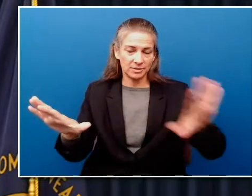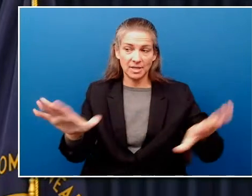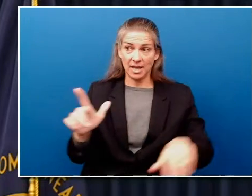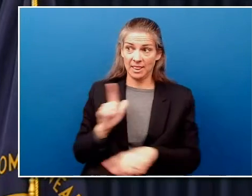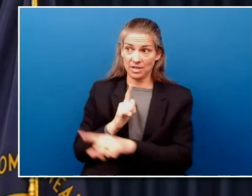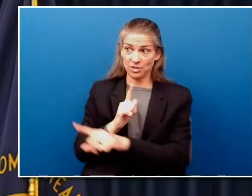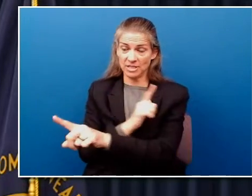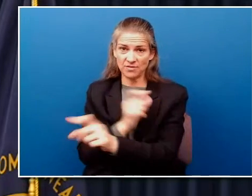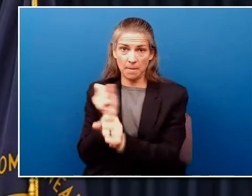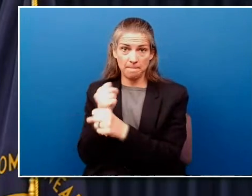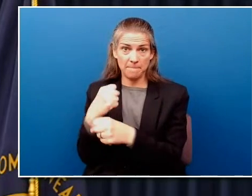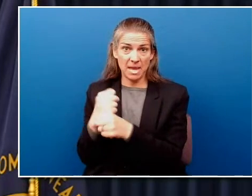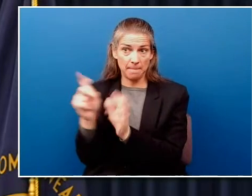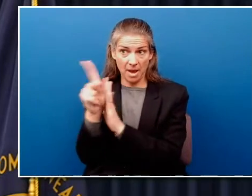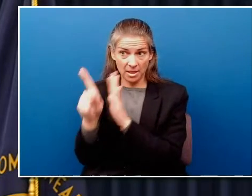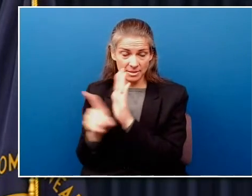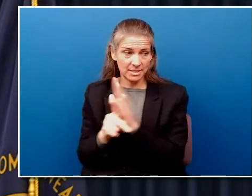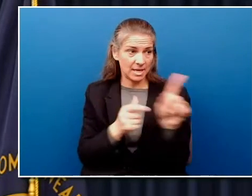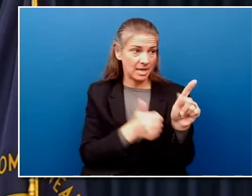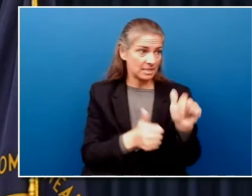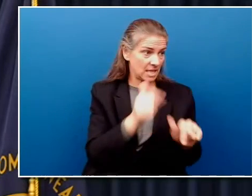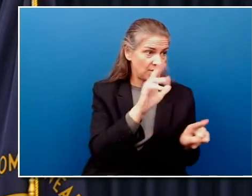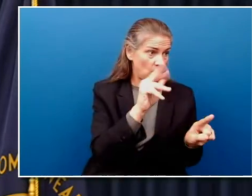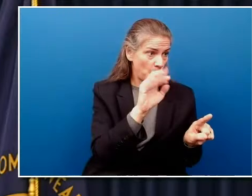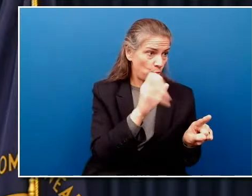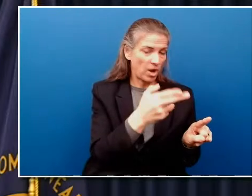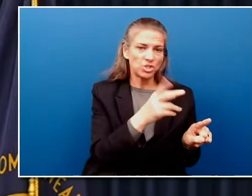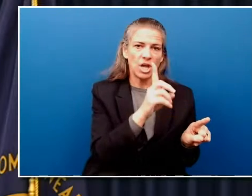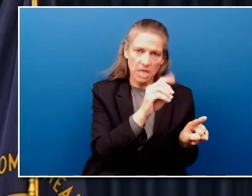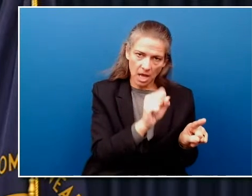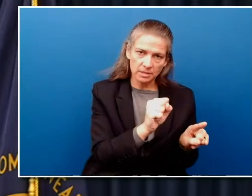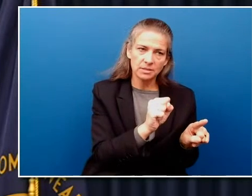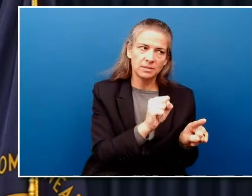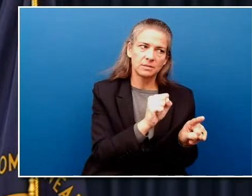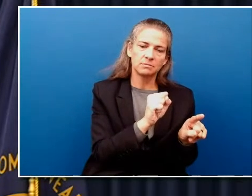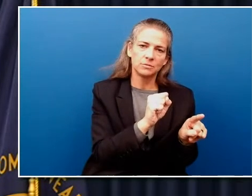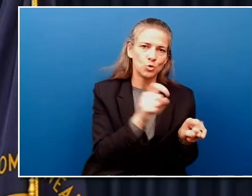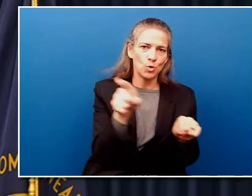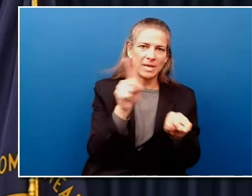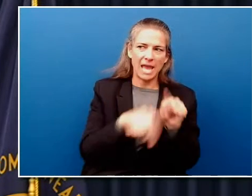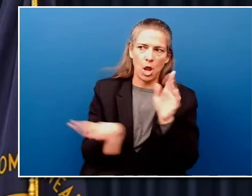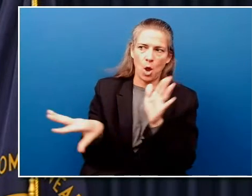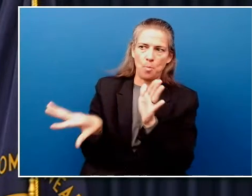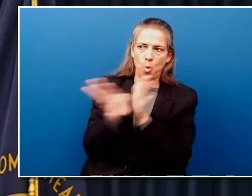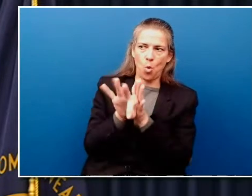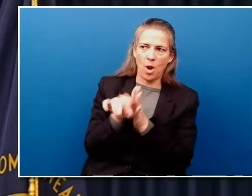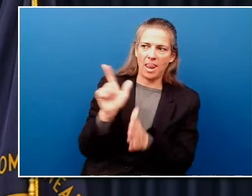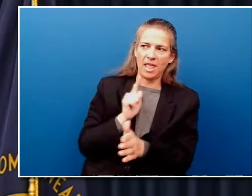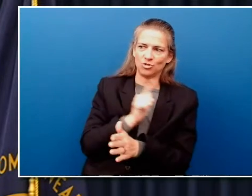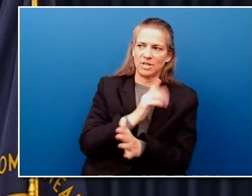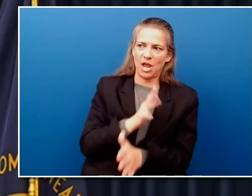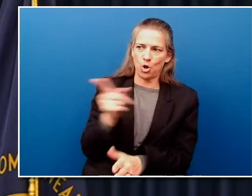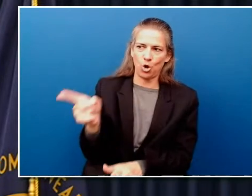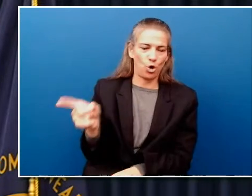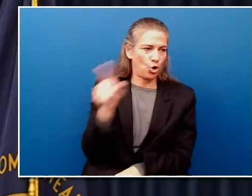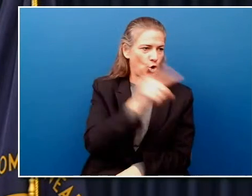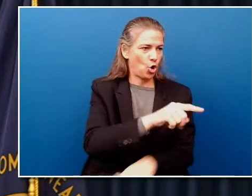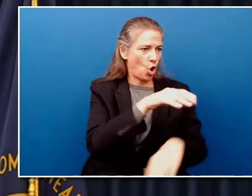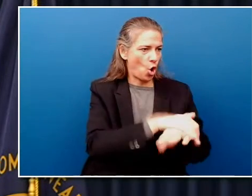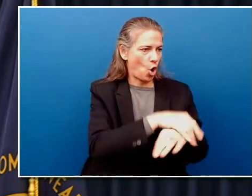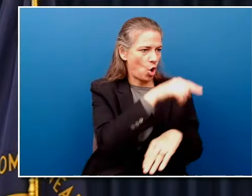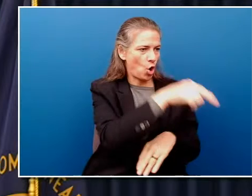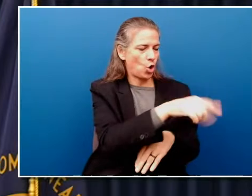create the policy. The executive branch is supposed to carry it out. So you can't appoint a legislator to an executive